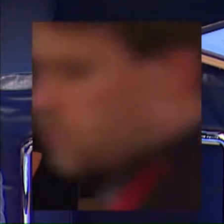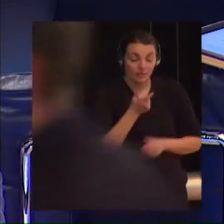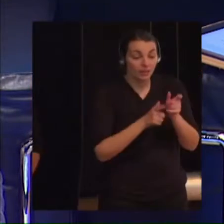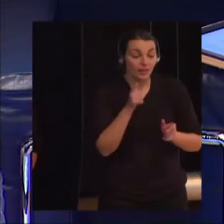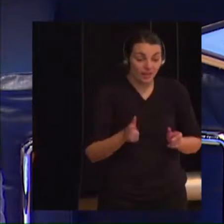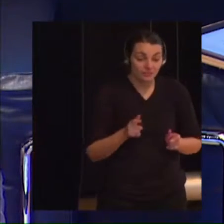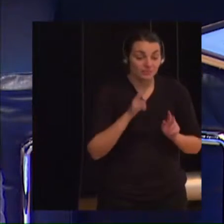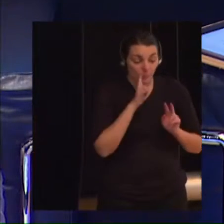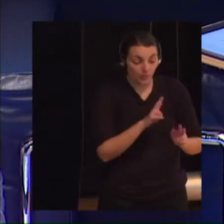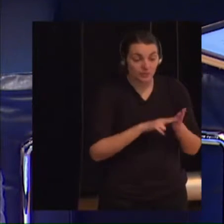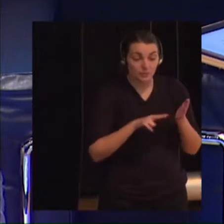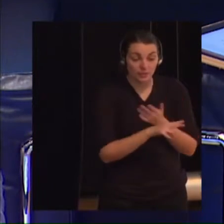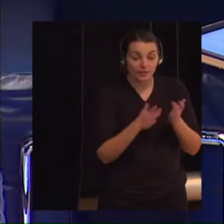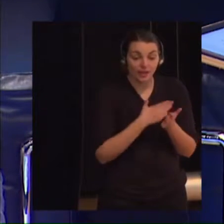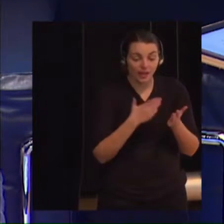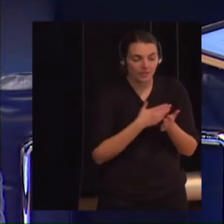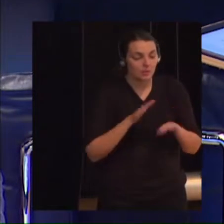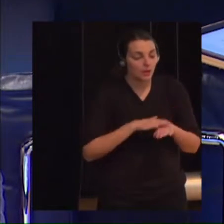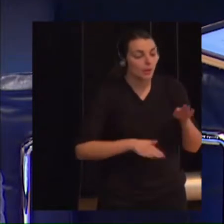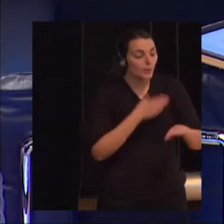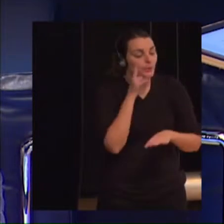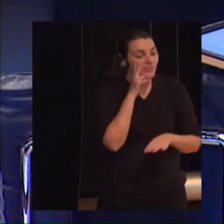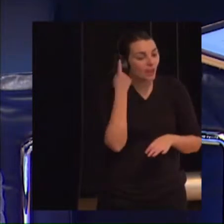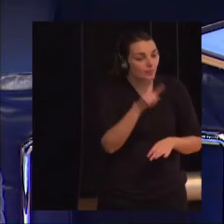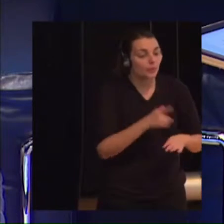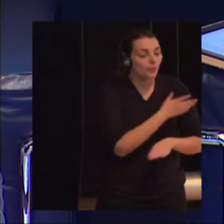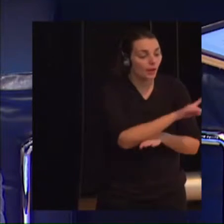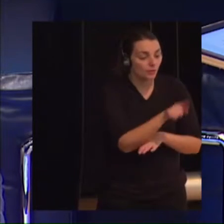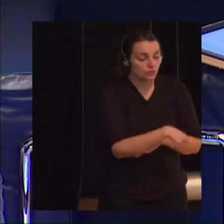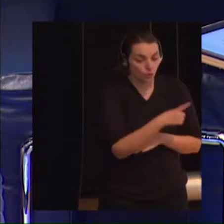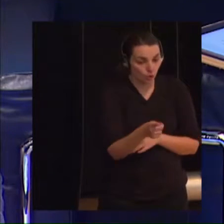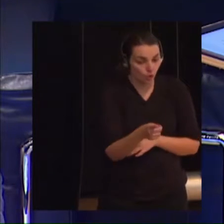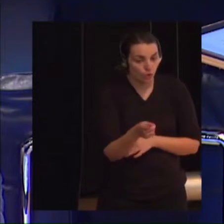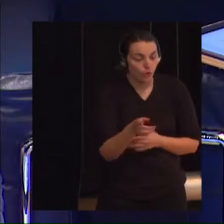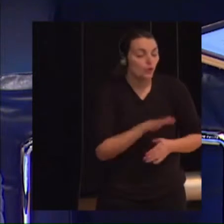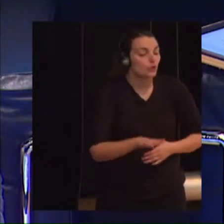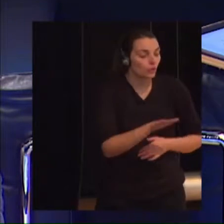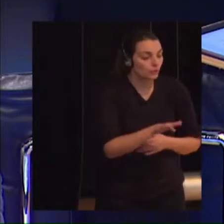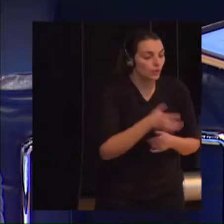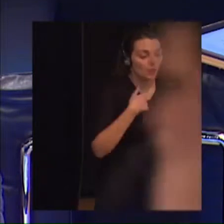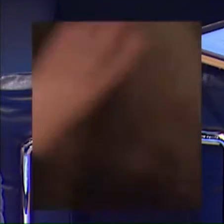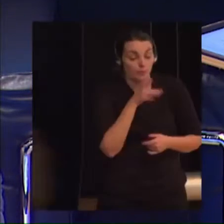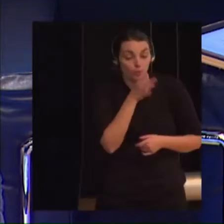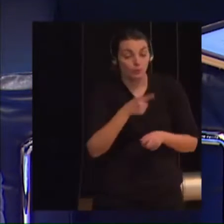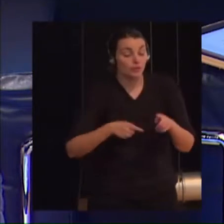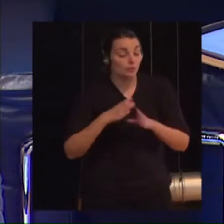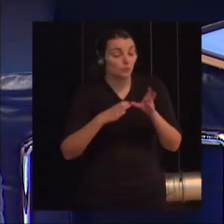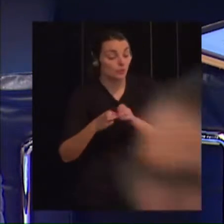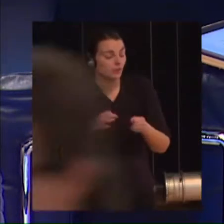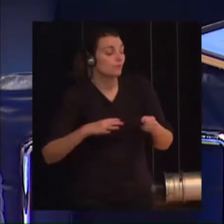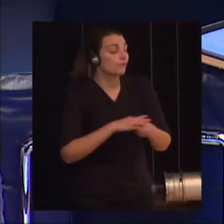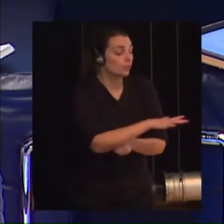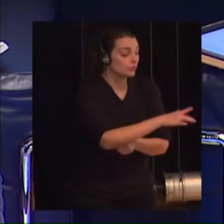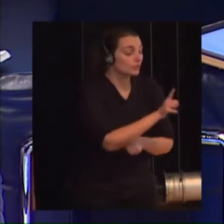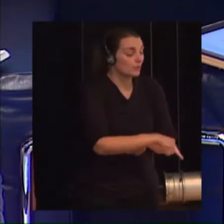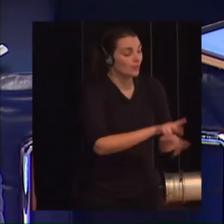media, says that news media has the ability to influence the salience of topics, which it makes